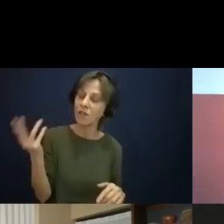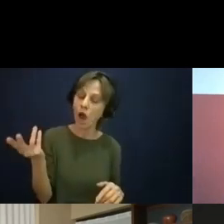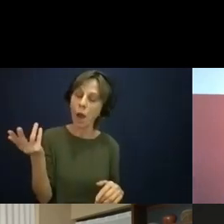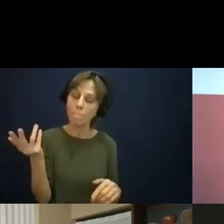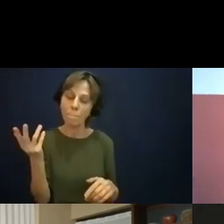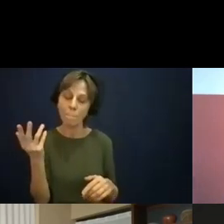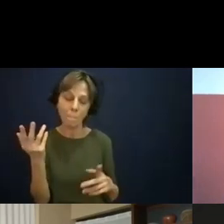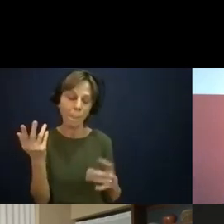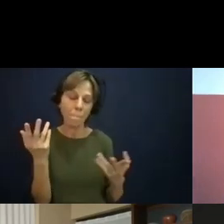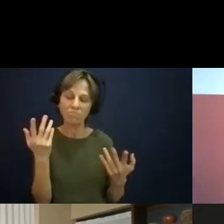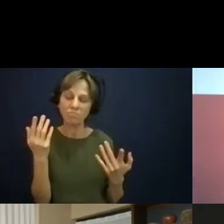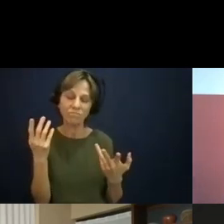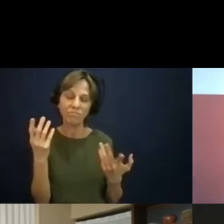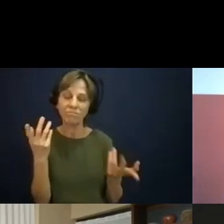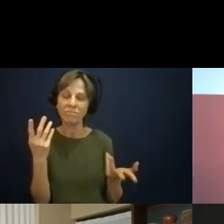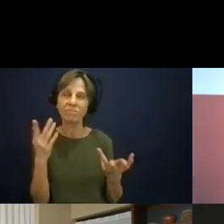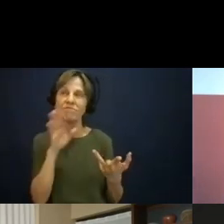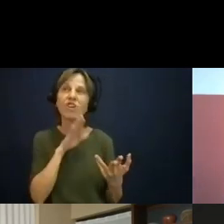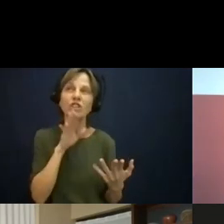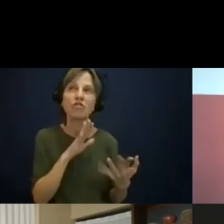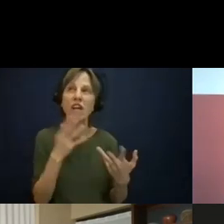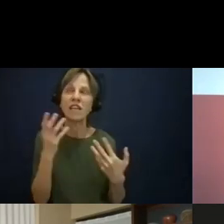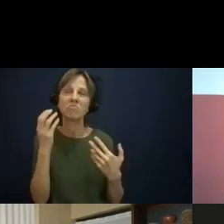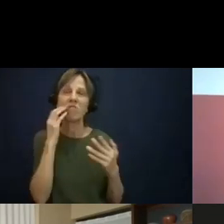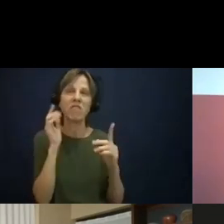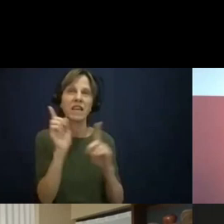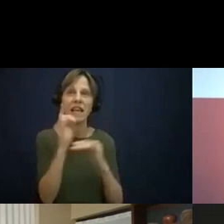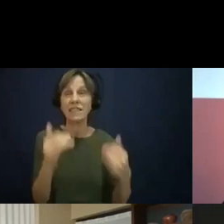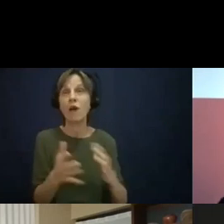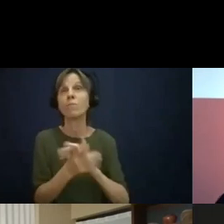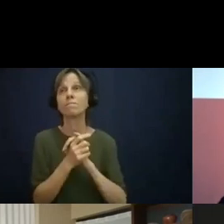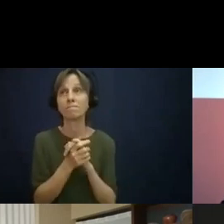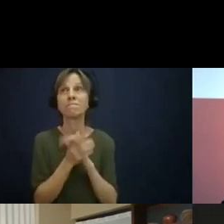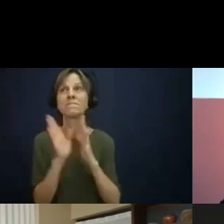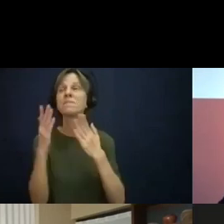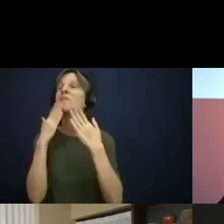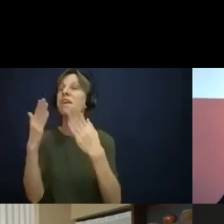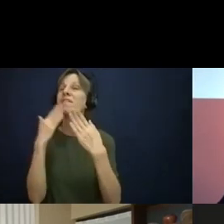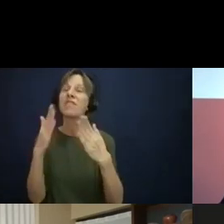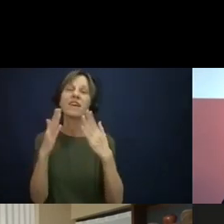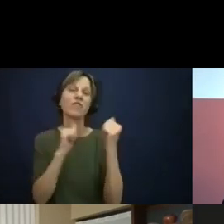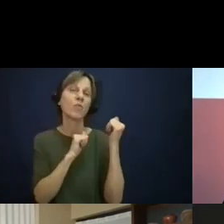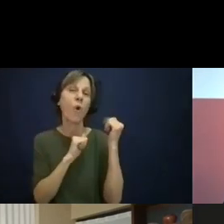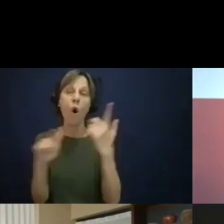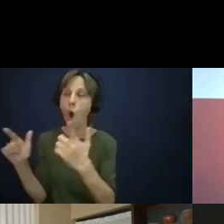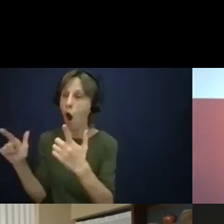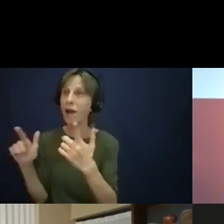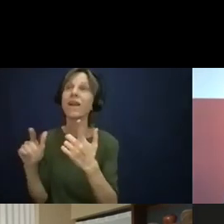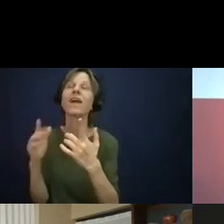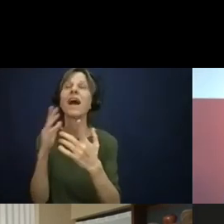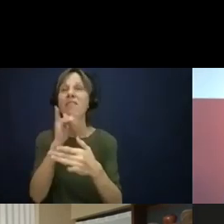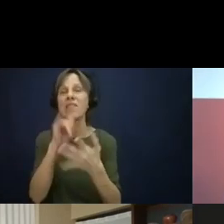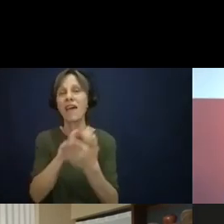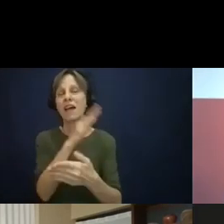thick, I guess, and frustrating as now. Thank you all. That concludes